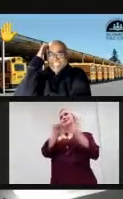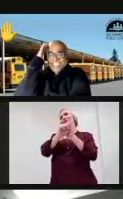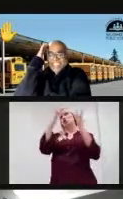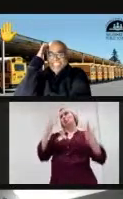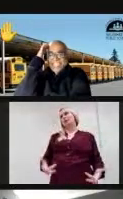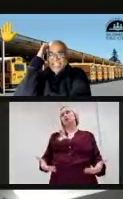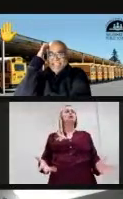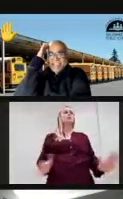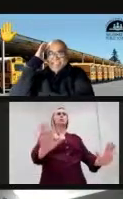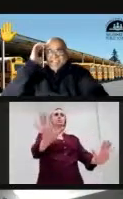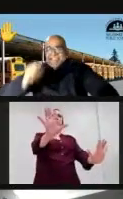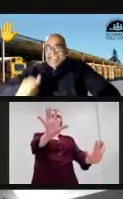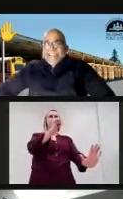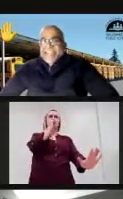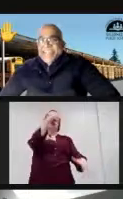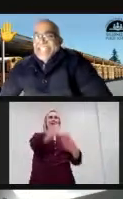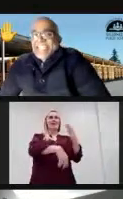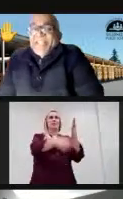That's not in the marketing brochure.